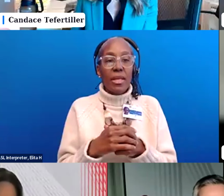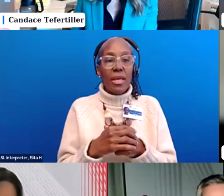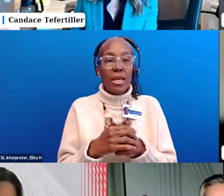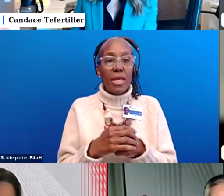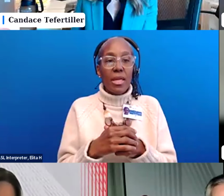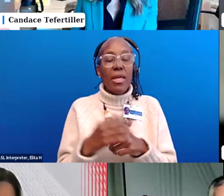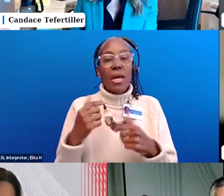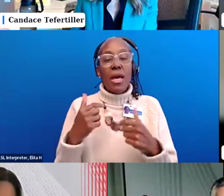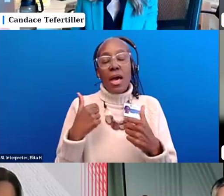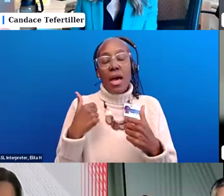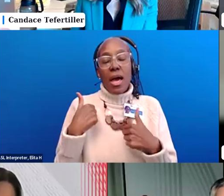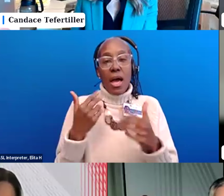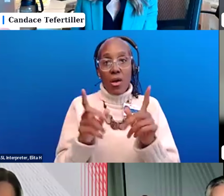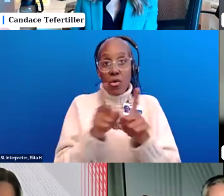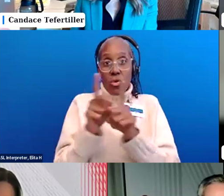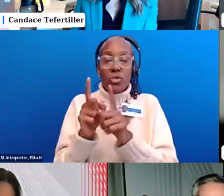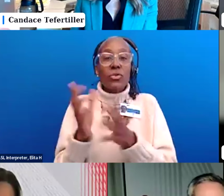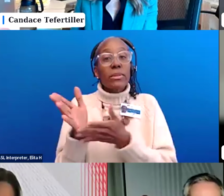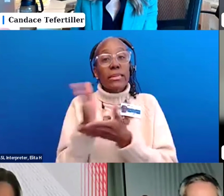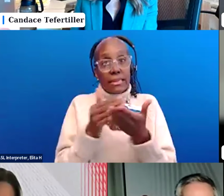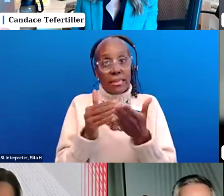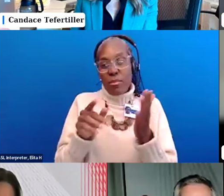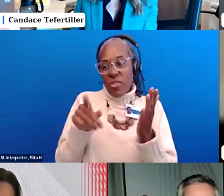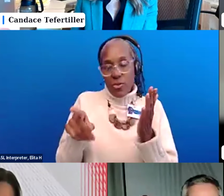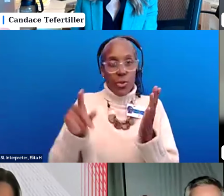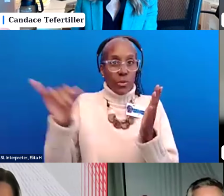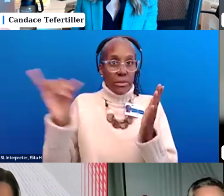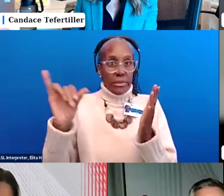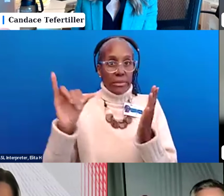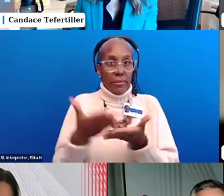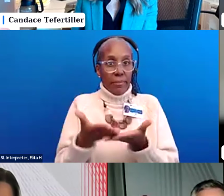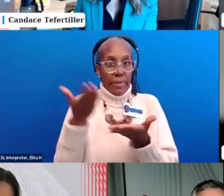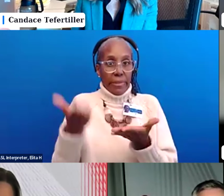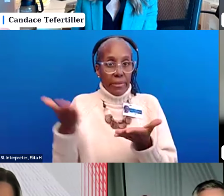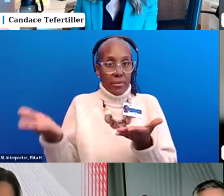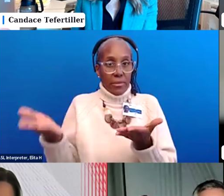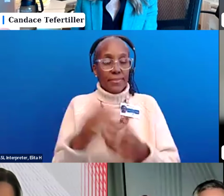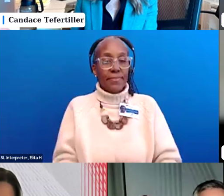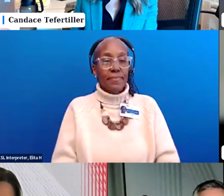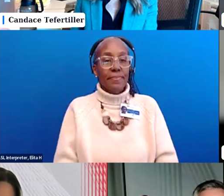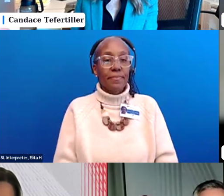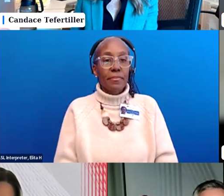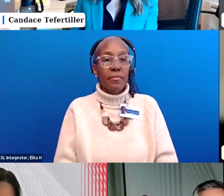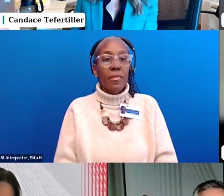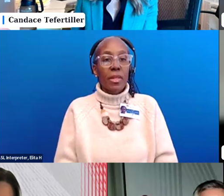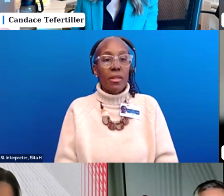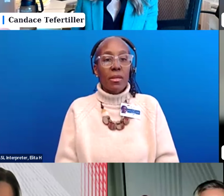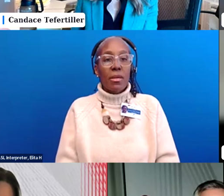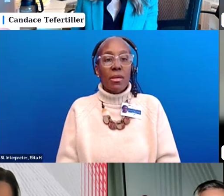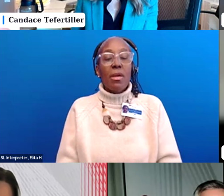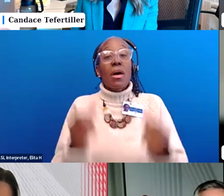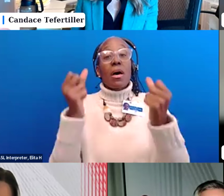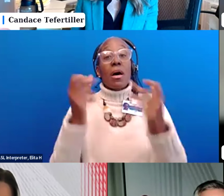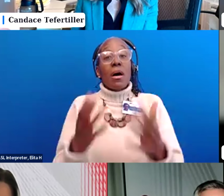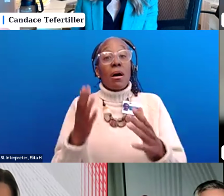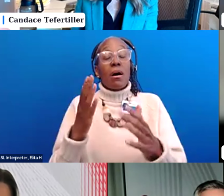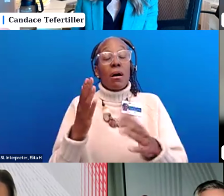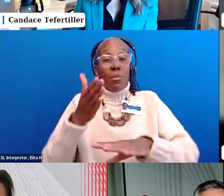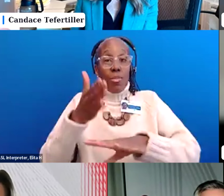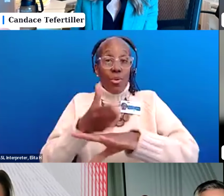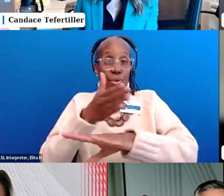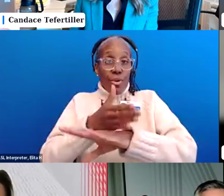I often, or I also had some of those same things. The the thing with a lot of the progress here is